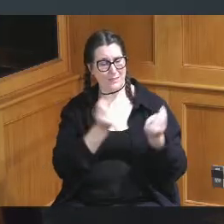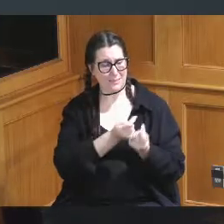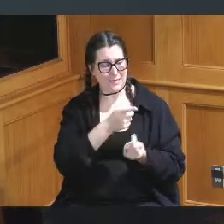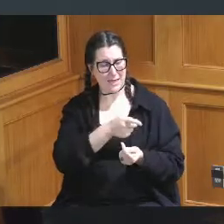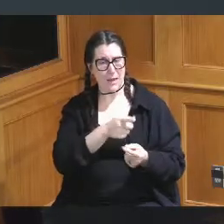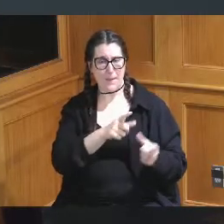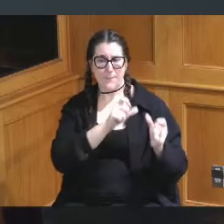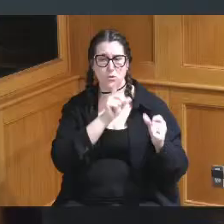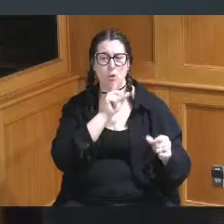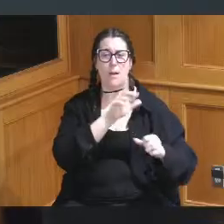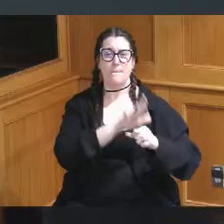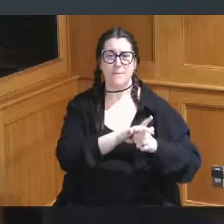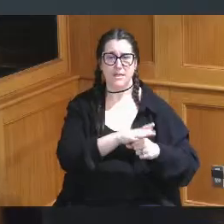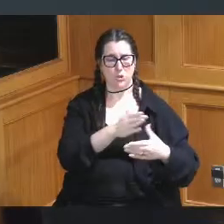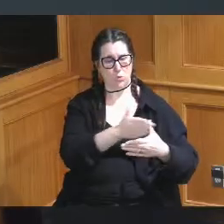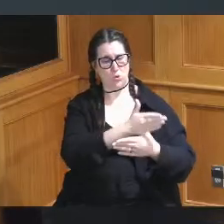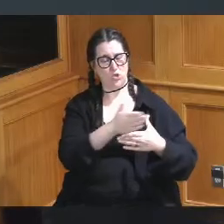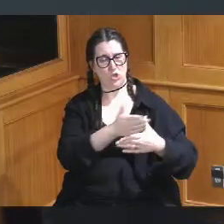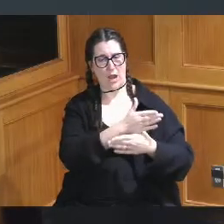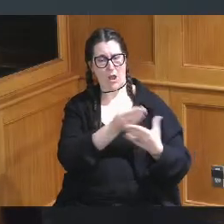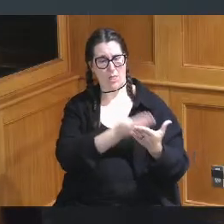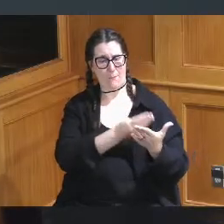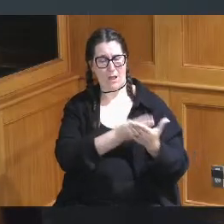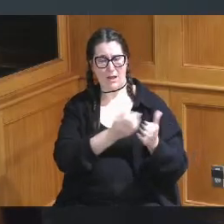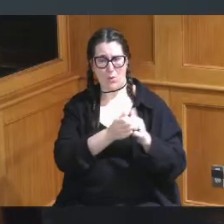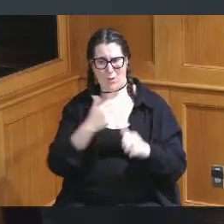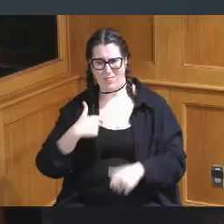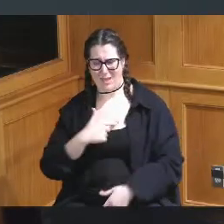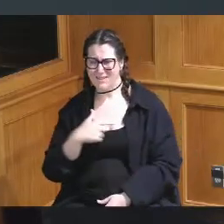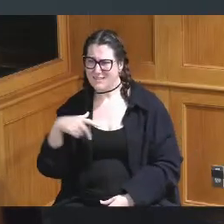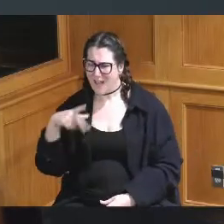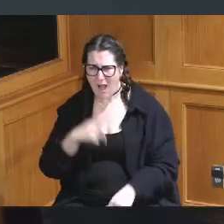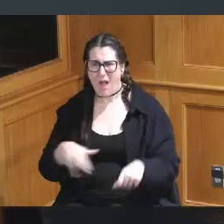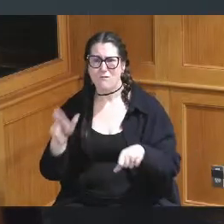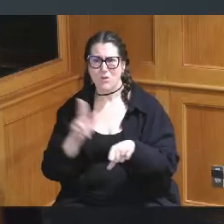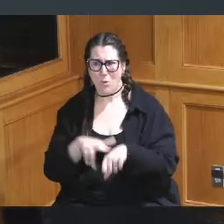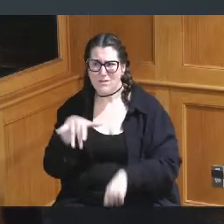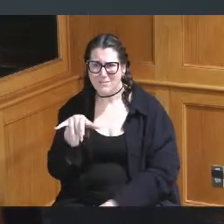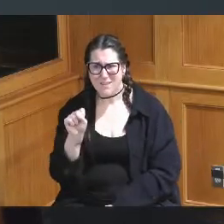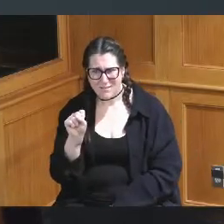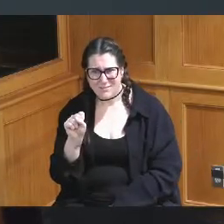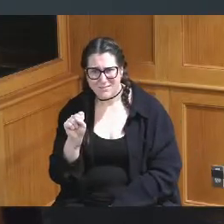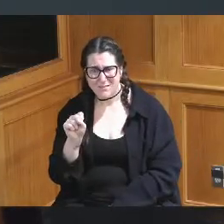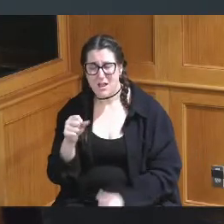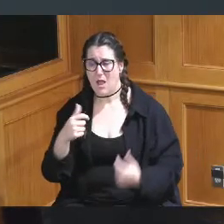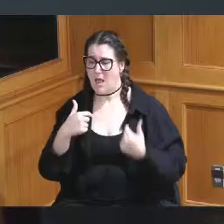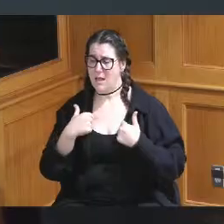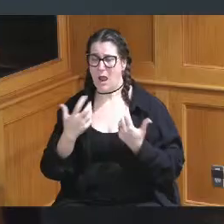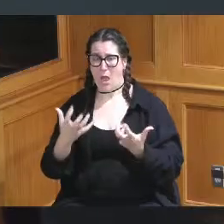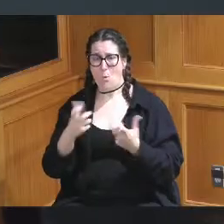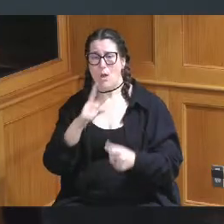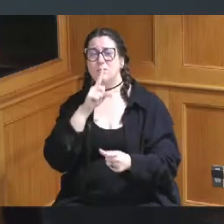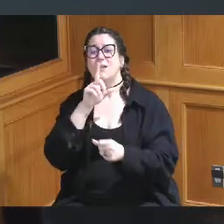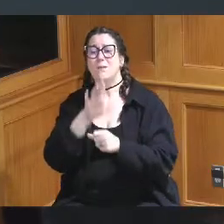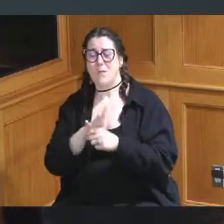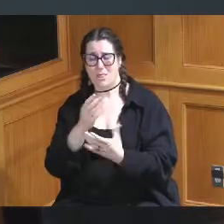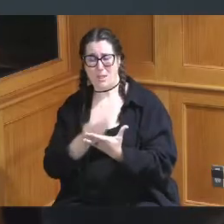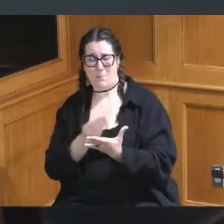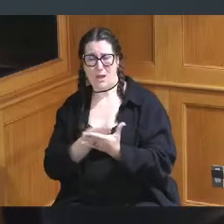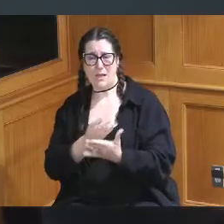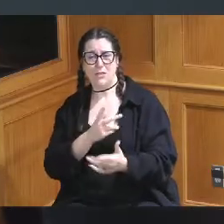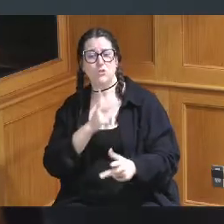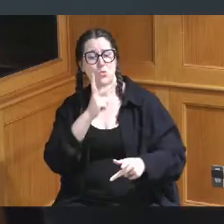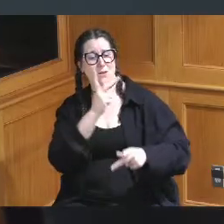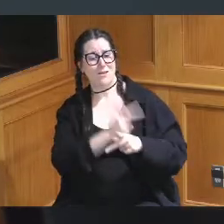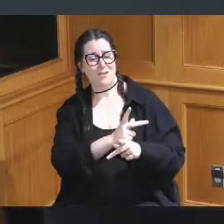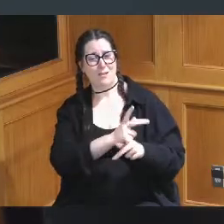share revenues with Hamilton County? Yes, of course. Did I want to commit the monies to keep the structure